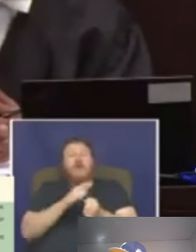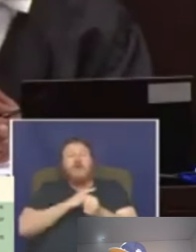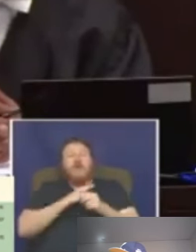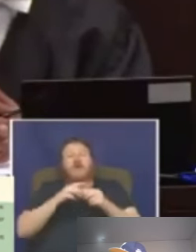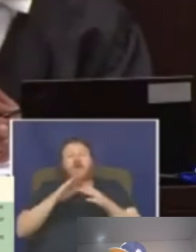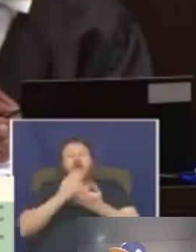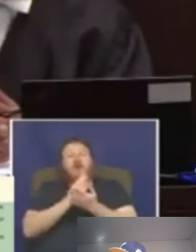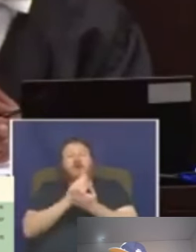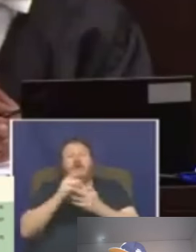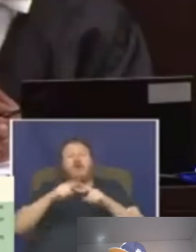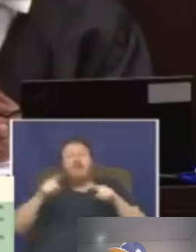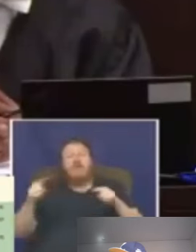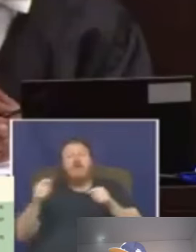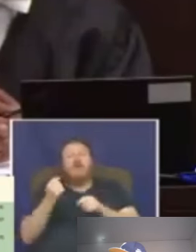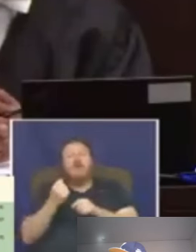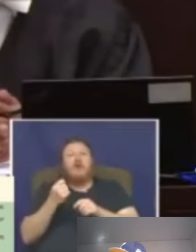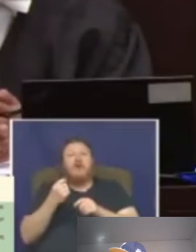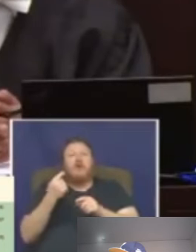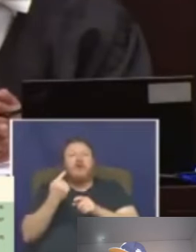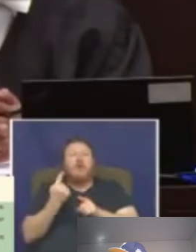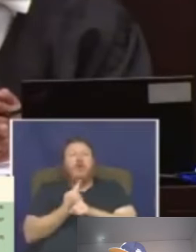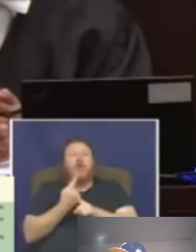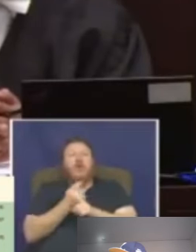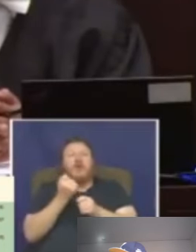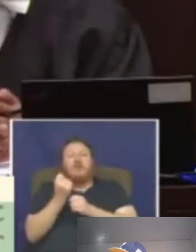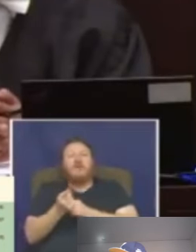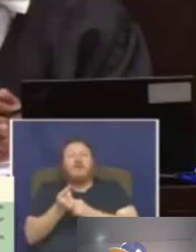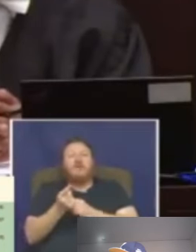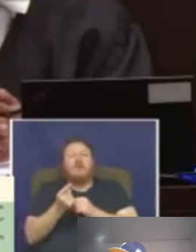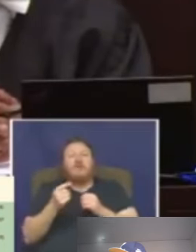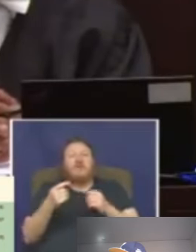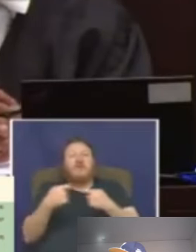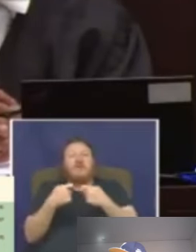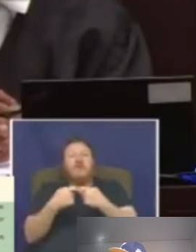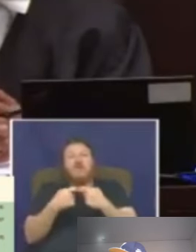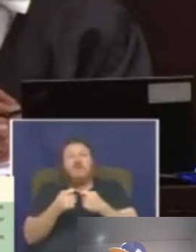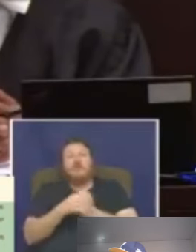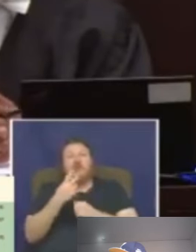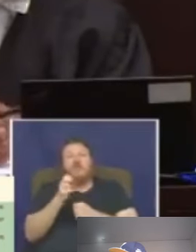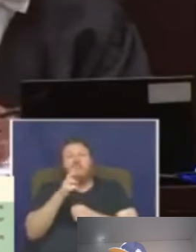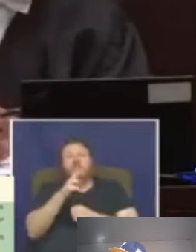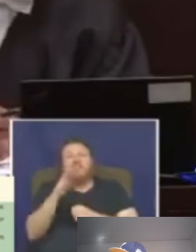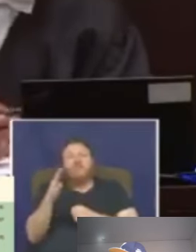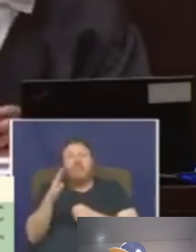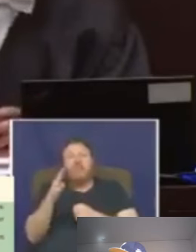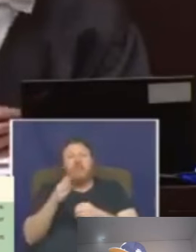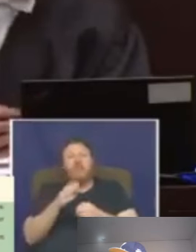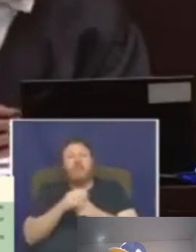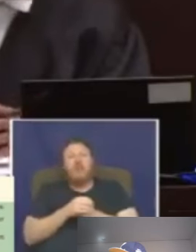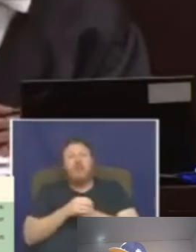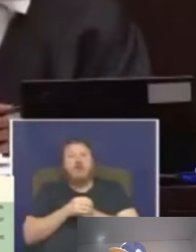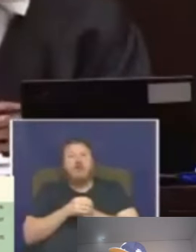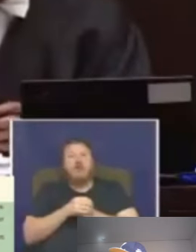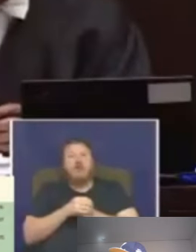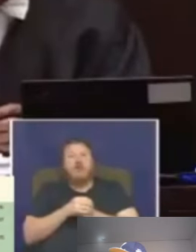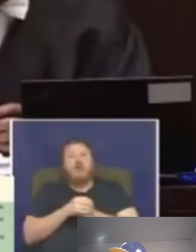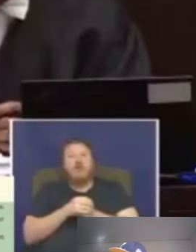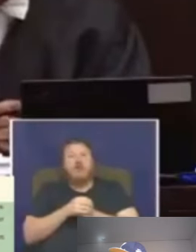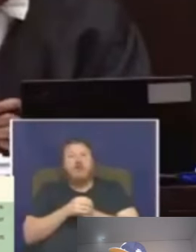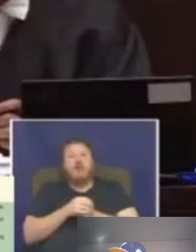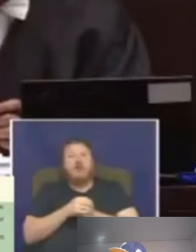diversity will always beat adversity. In 2024, we were truly at a crossroads. Do we cave into